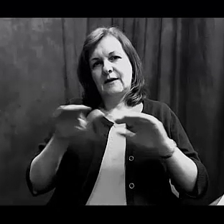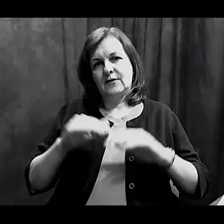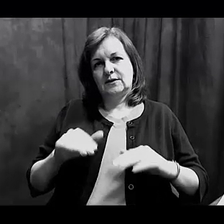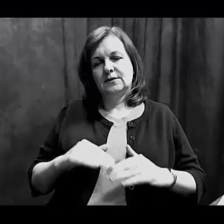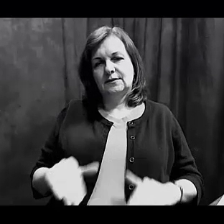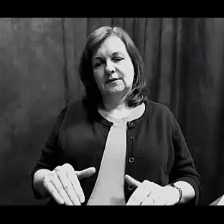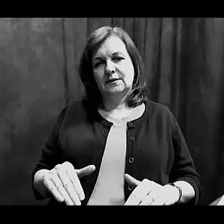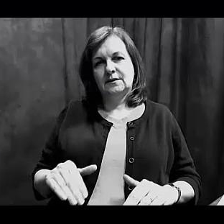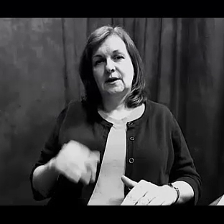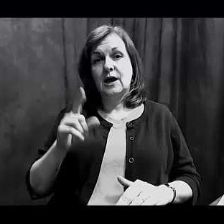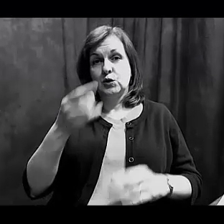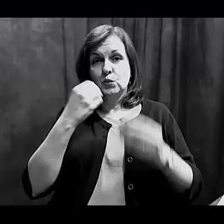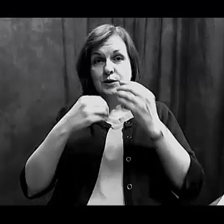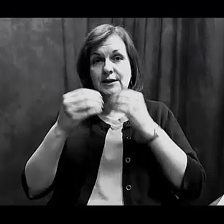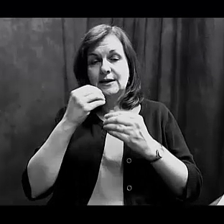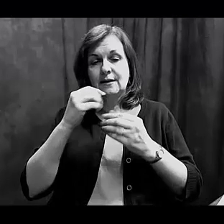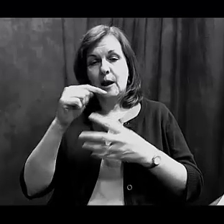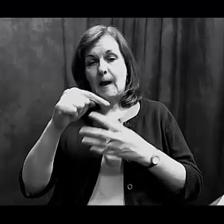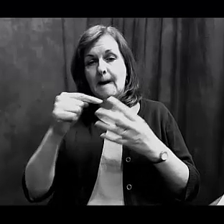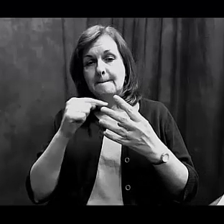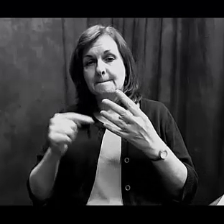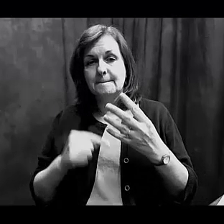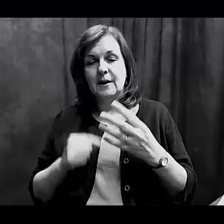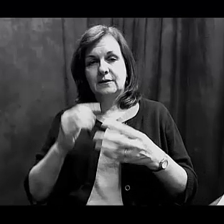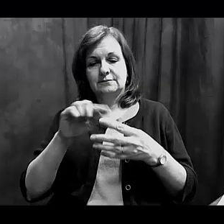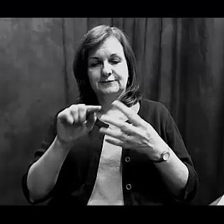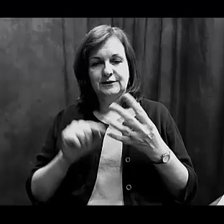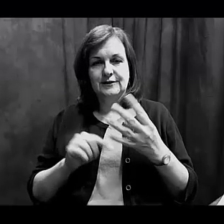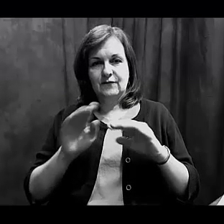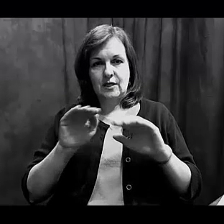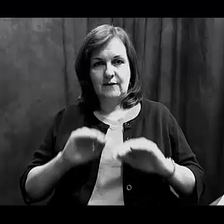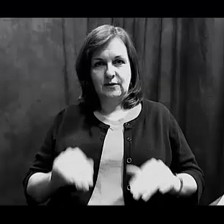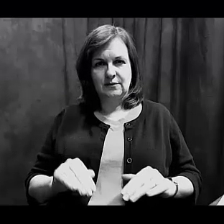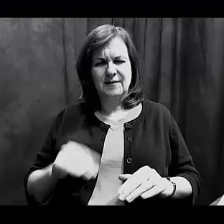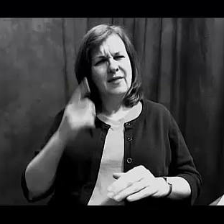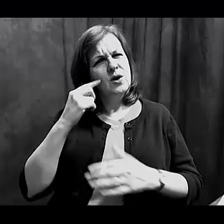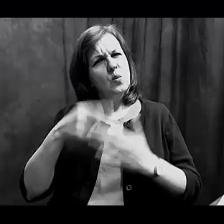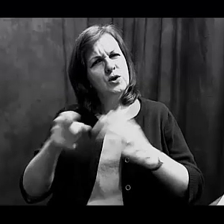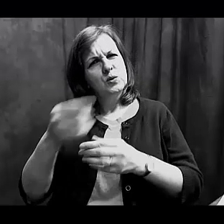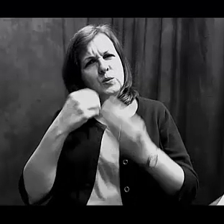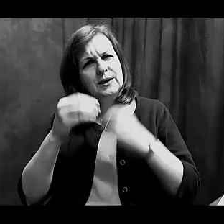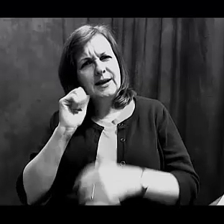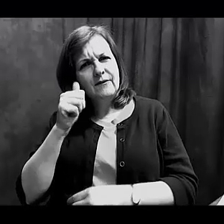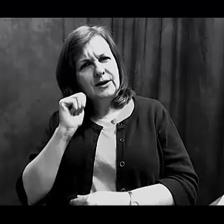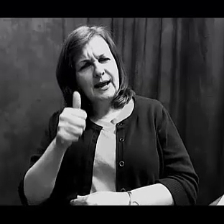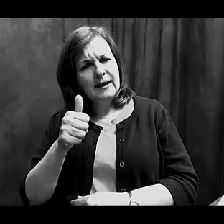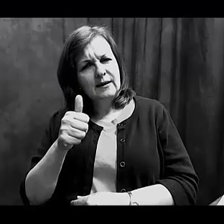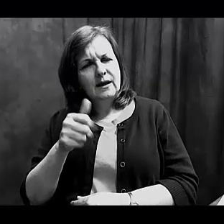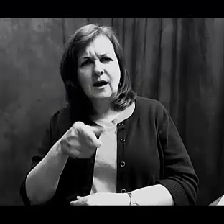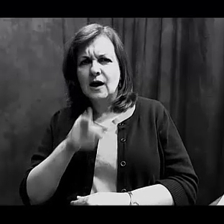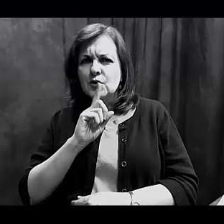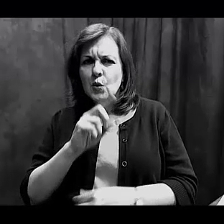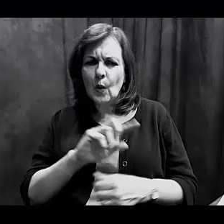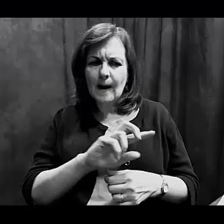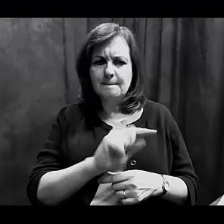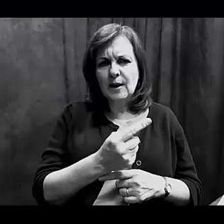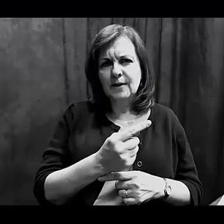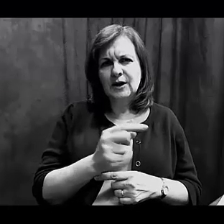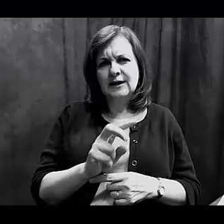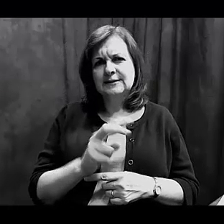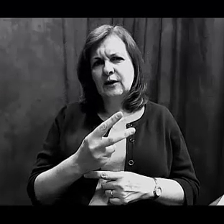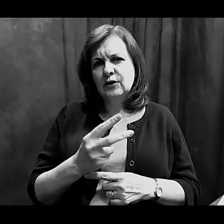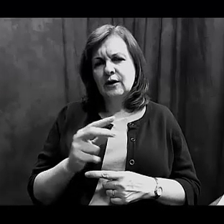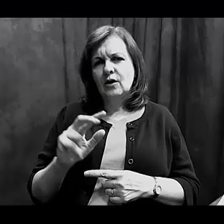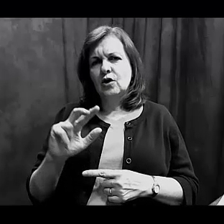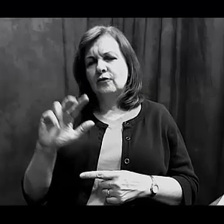all kinds of intermediates, and you definitely eat between food levels. Think about what you eat in a day and whether or not that would